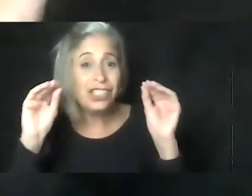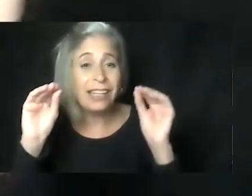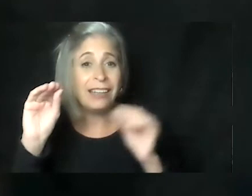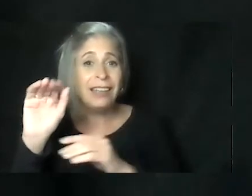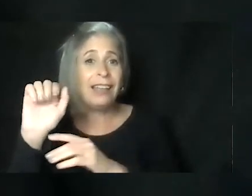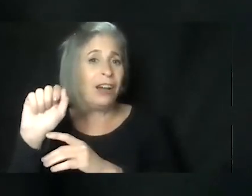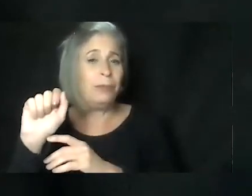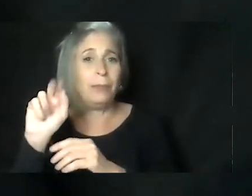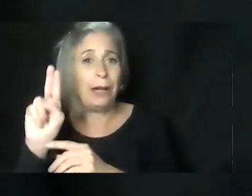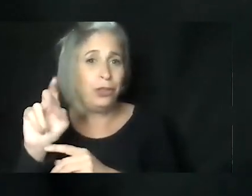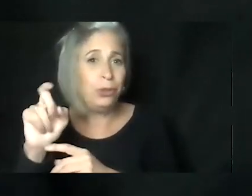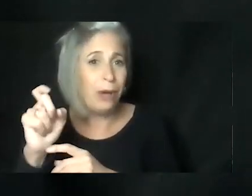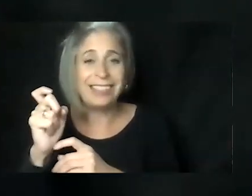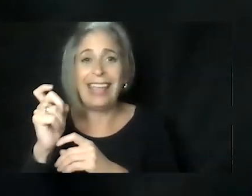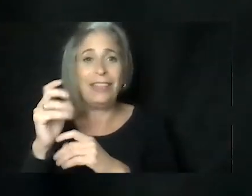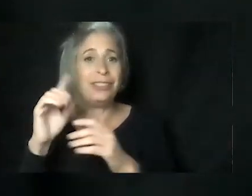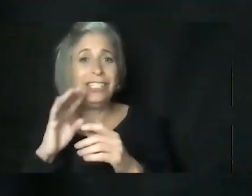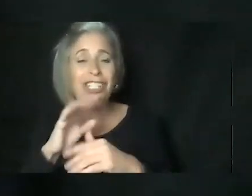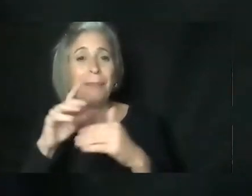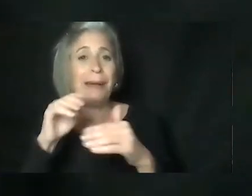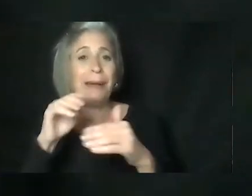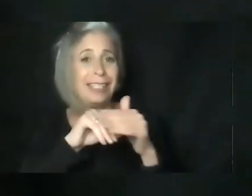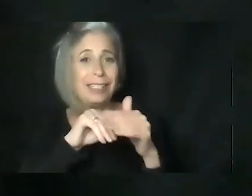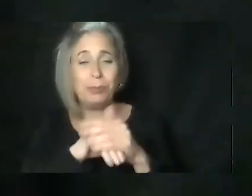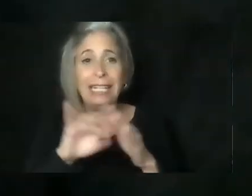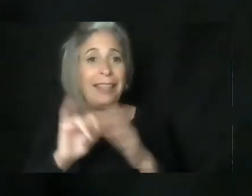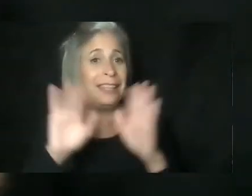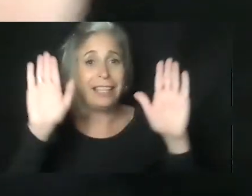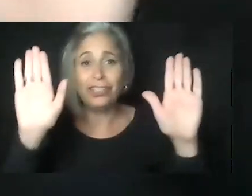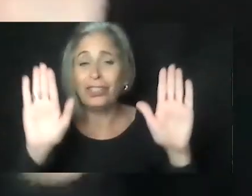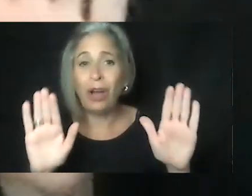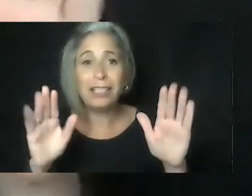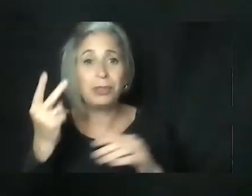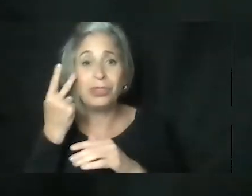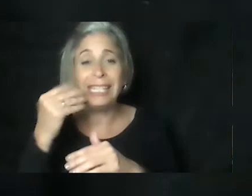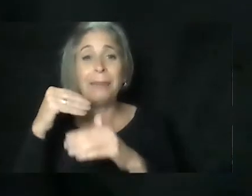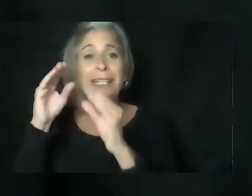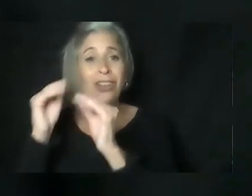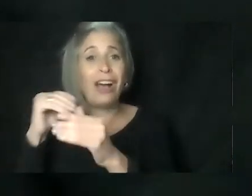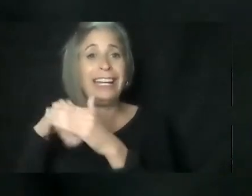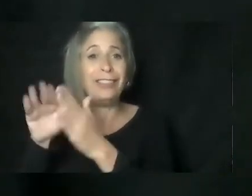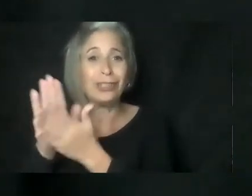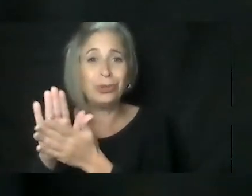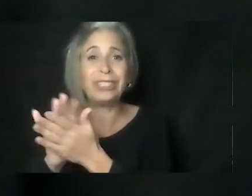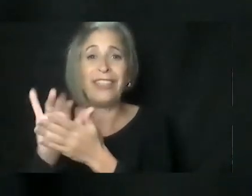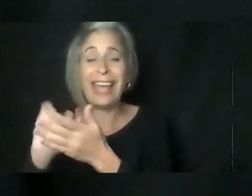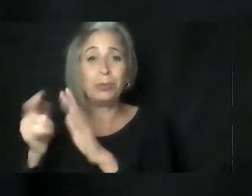they're teaching about UX, and they're teaching about accessibility. And I think that's just so awesome to see it being taught in the schools, and that's where you're